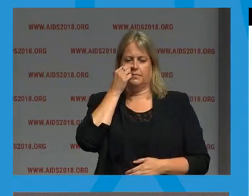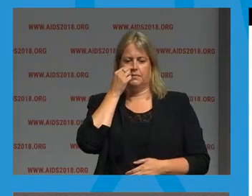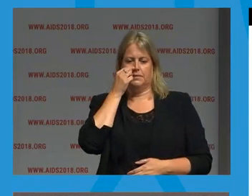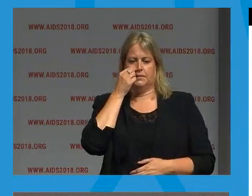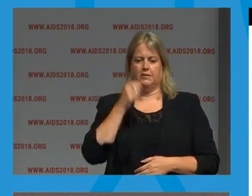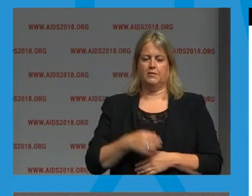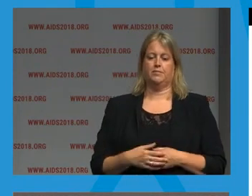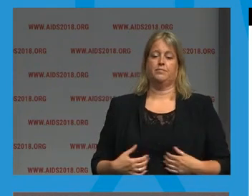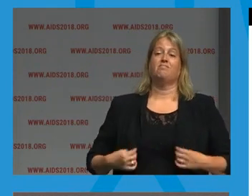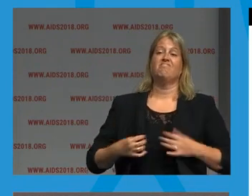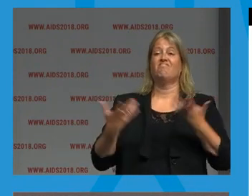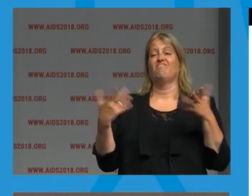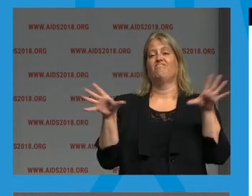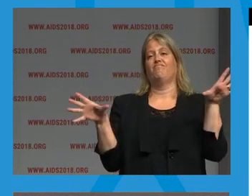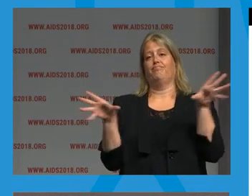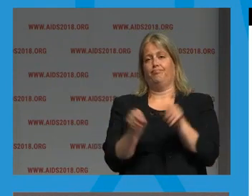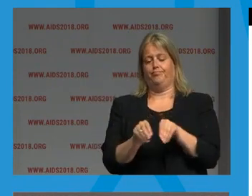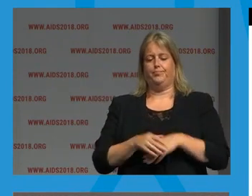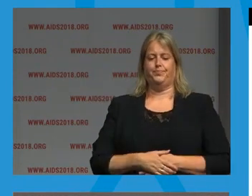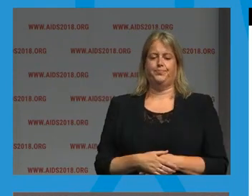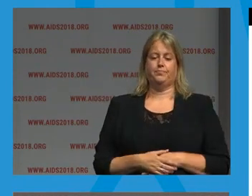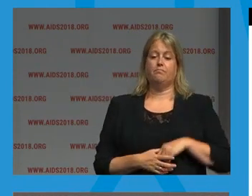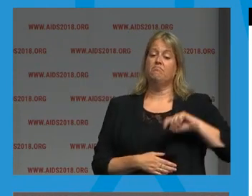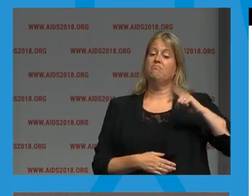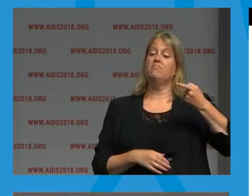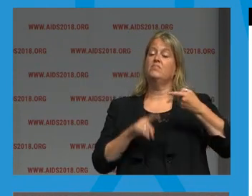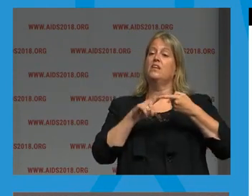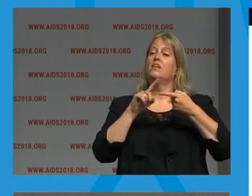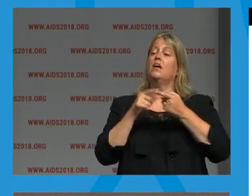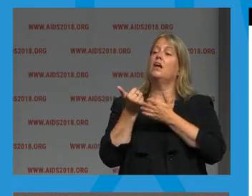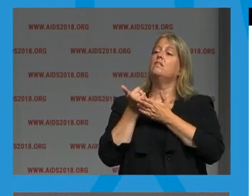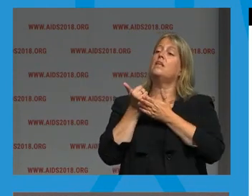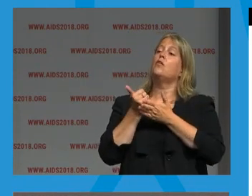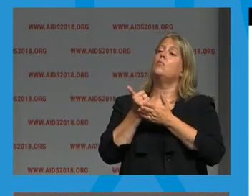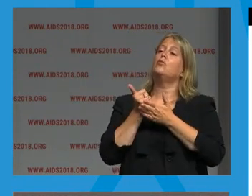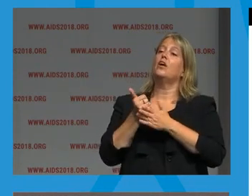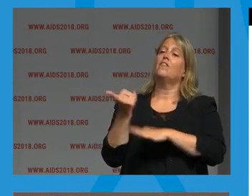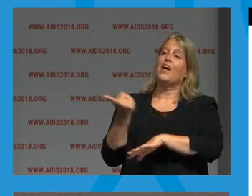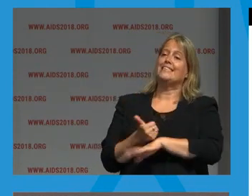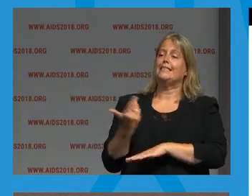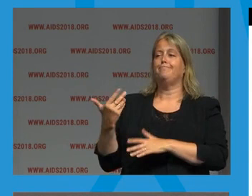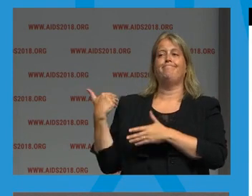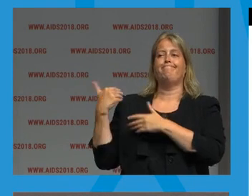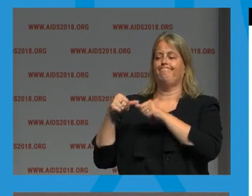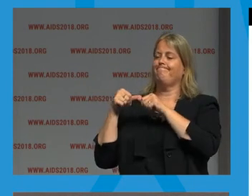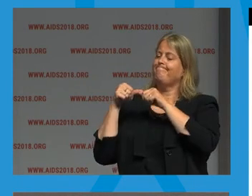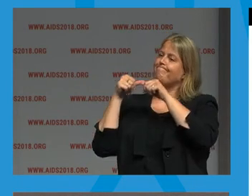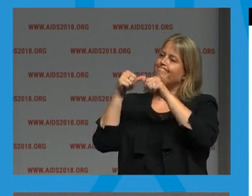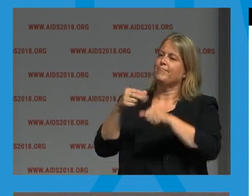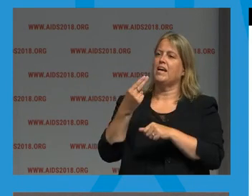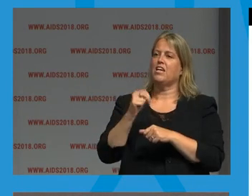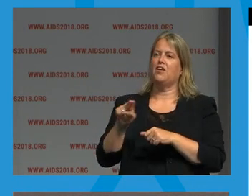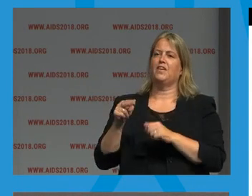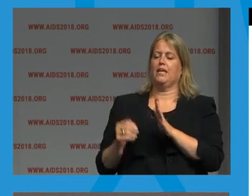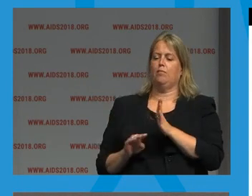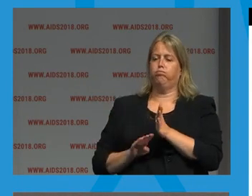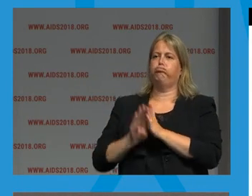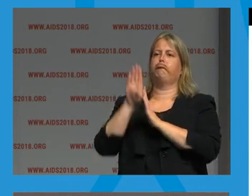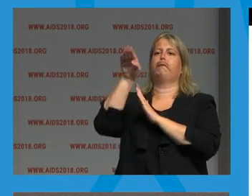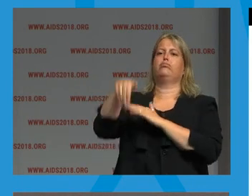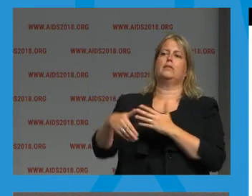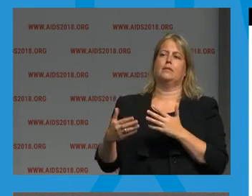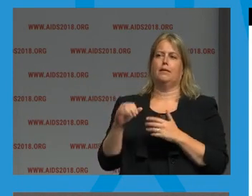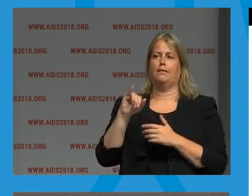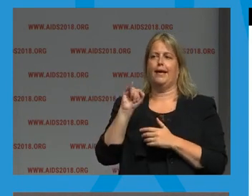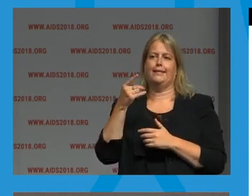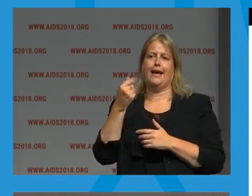control. So in summary, therapeutic vaccines unfortunately have failed to durably control HIV rebound following